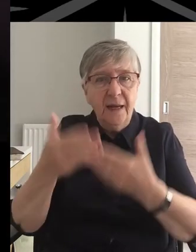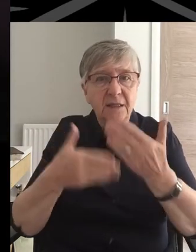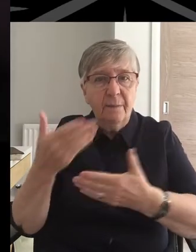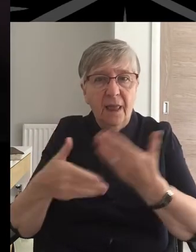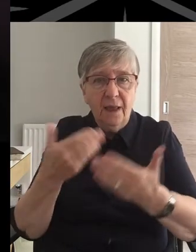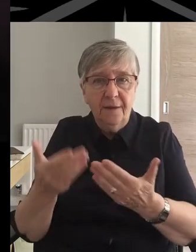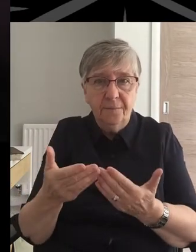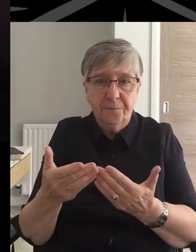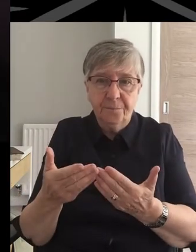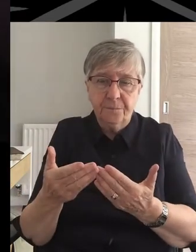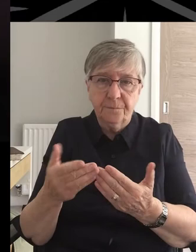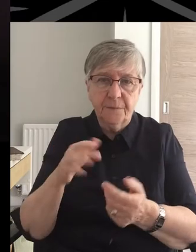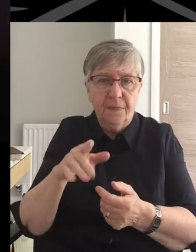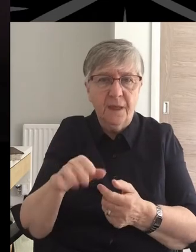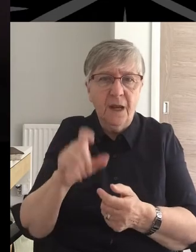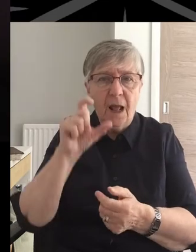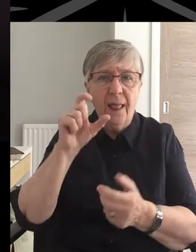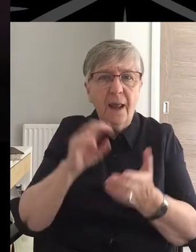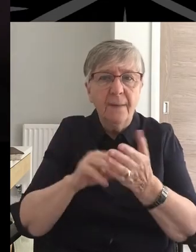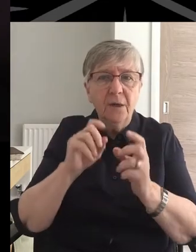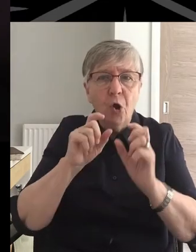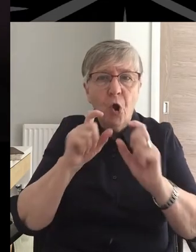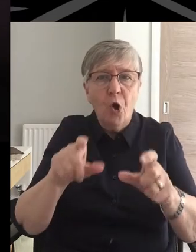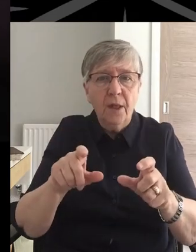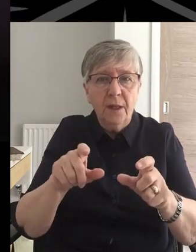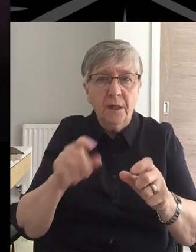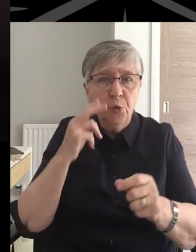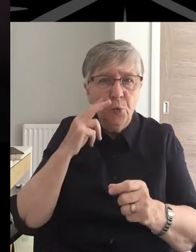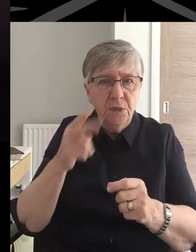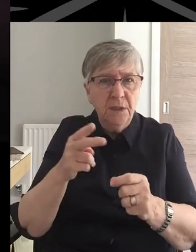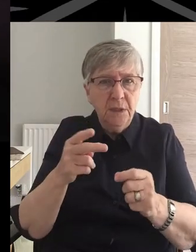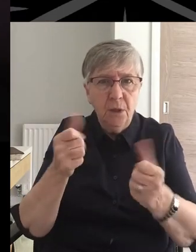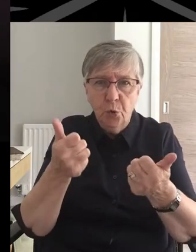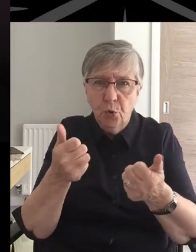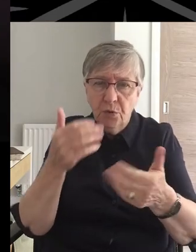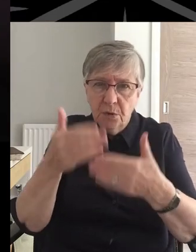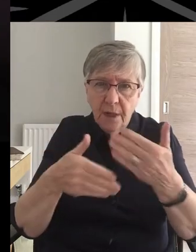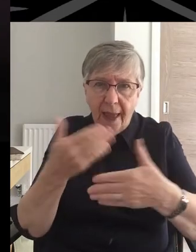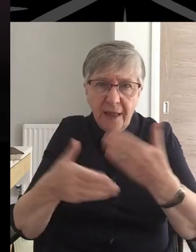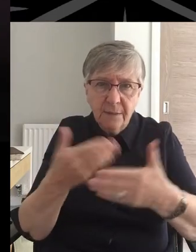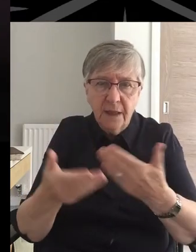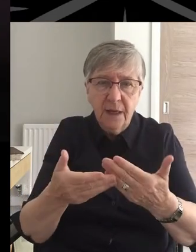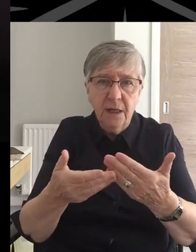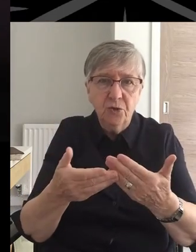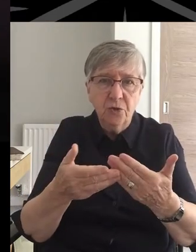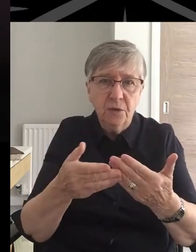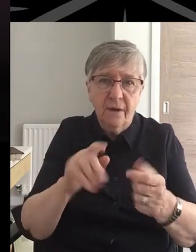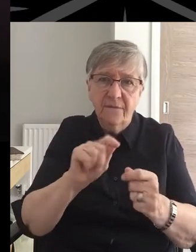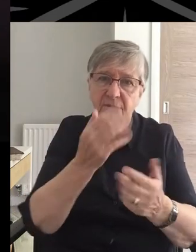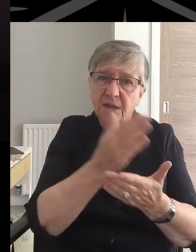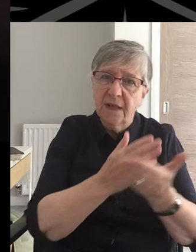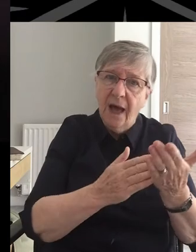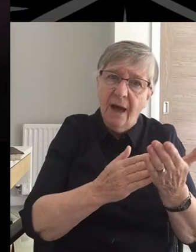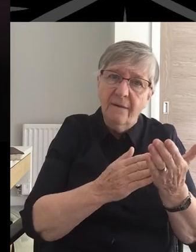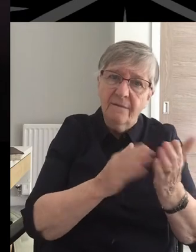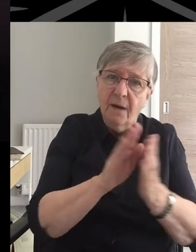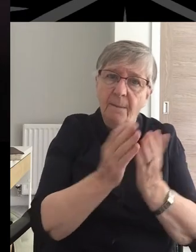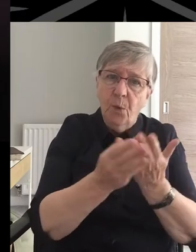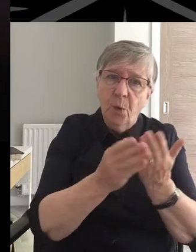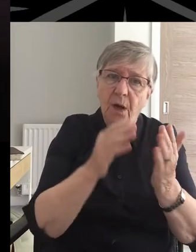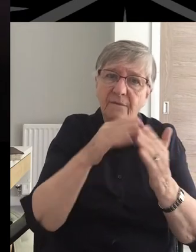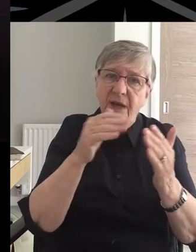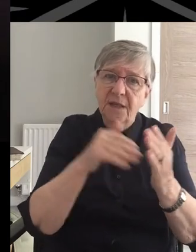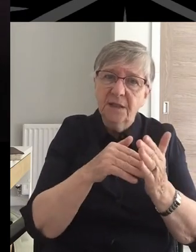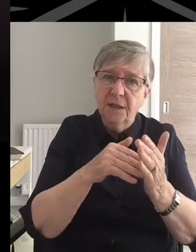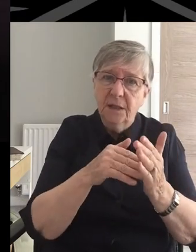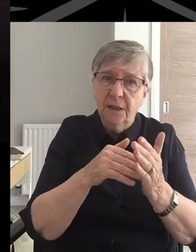And there, in Claremont Calling, we see their very good summary of Ezekiel, or the first half of the book of Ezekiel.